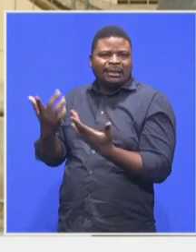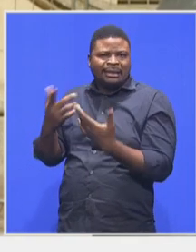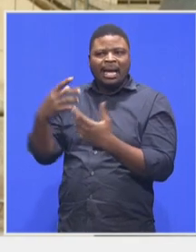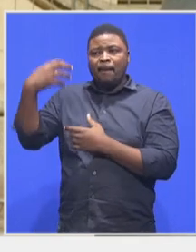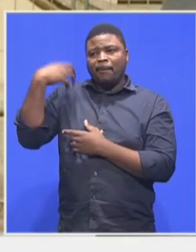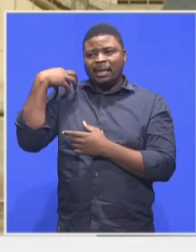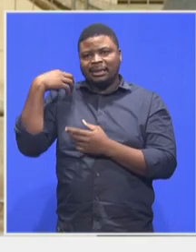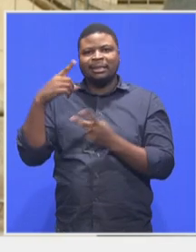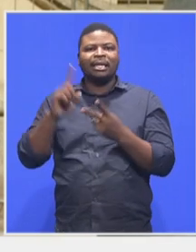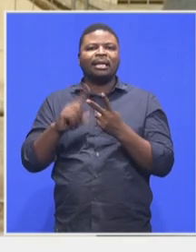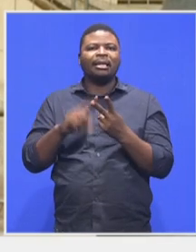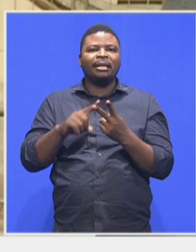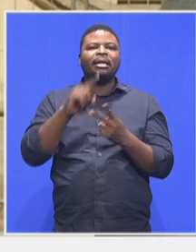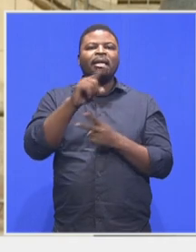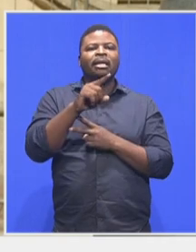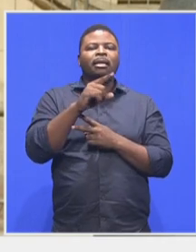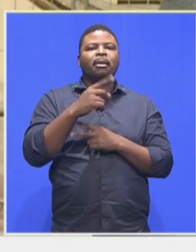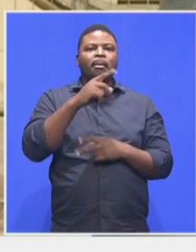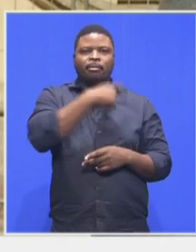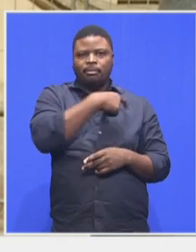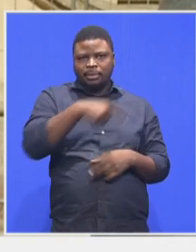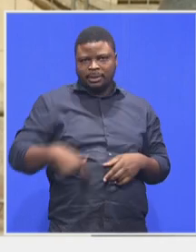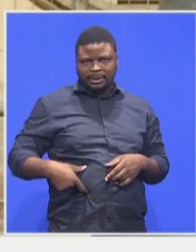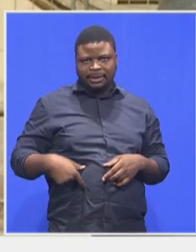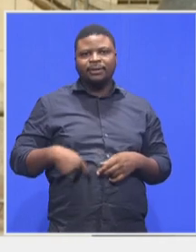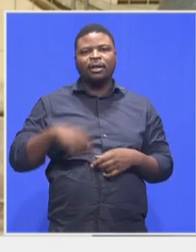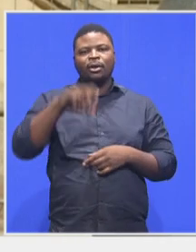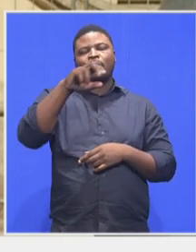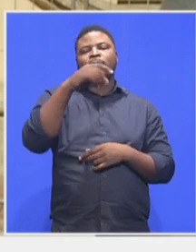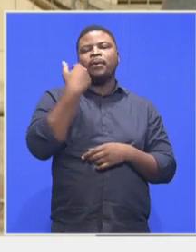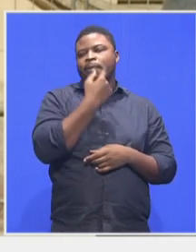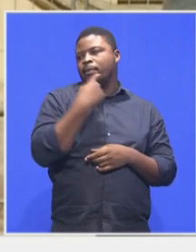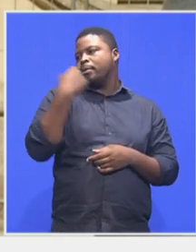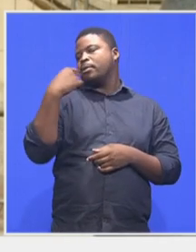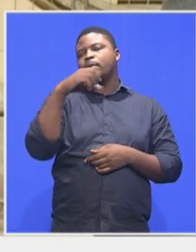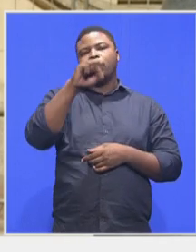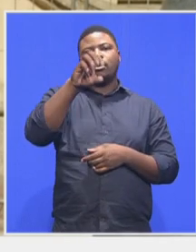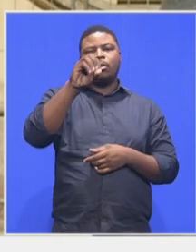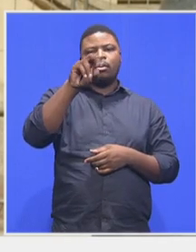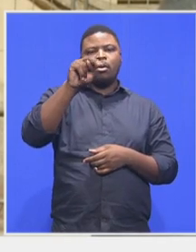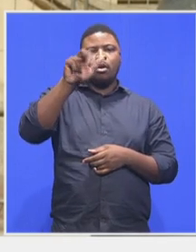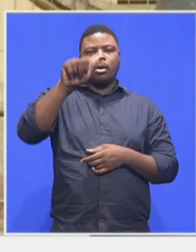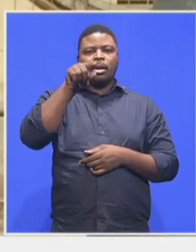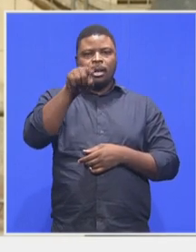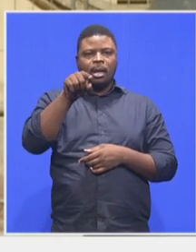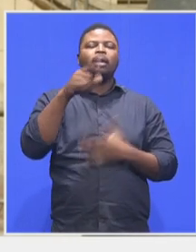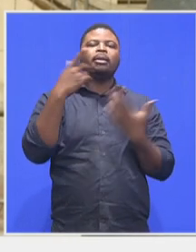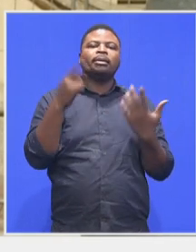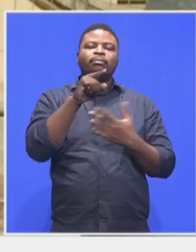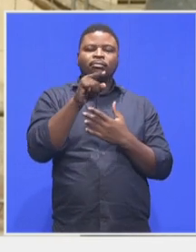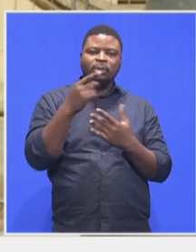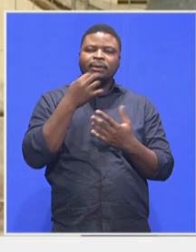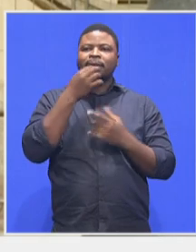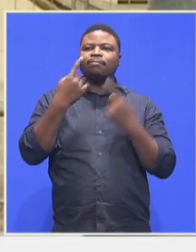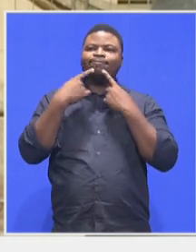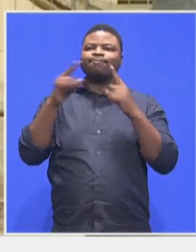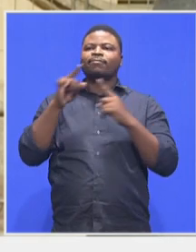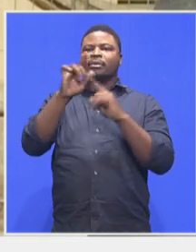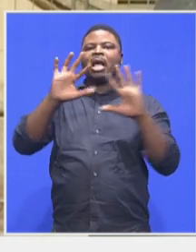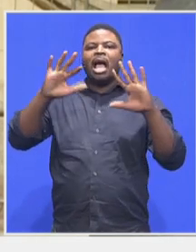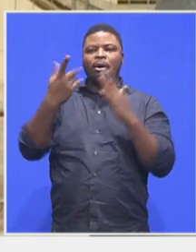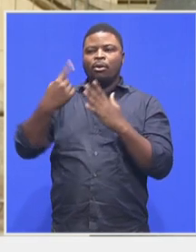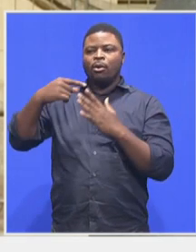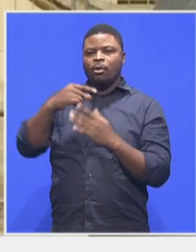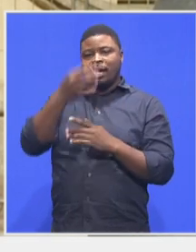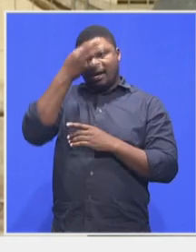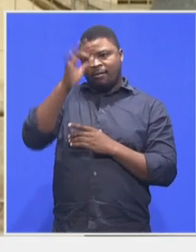president during SONA spoke about the intervention that we'll be making at Eskom. I think the principal one is the one